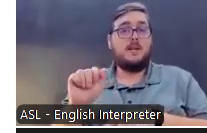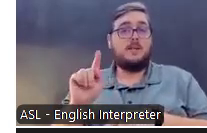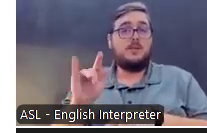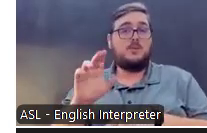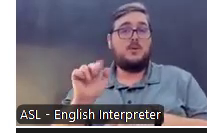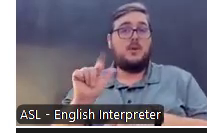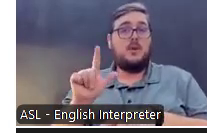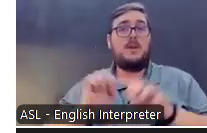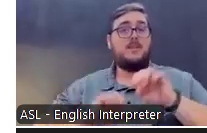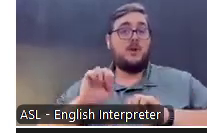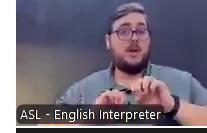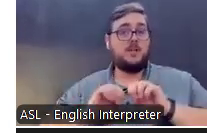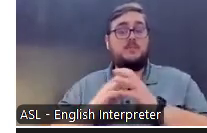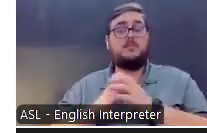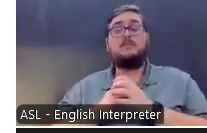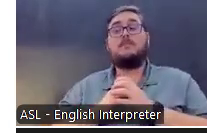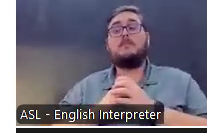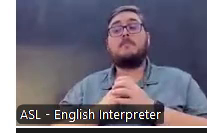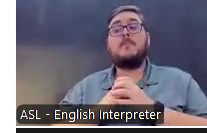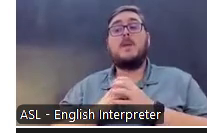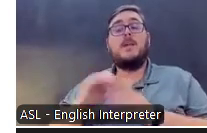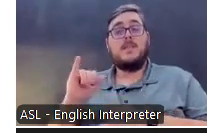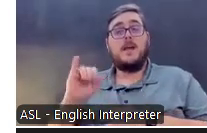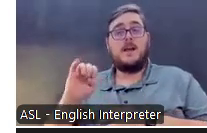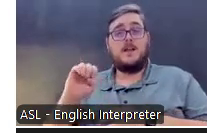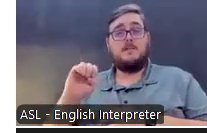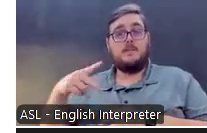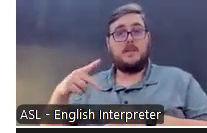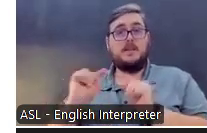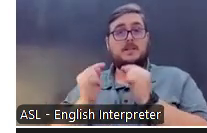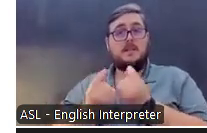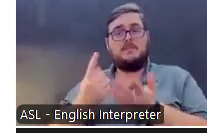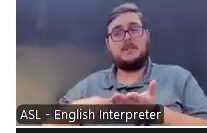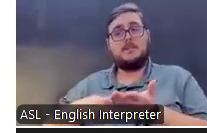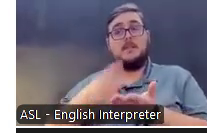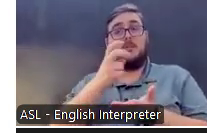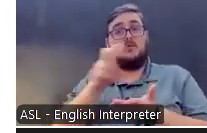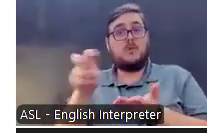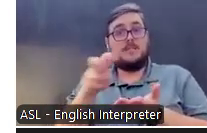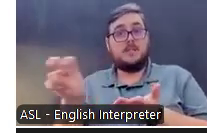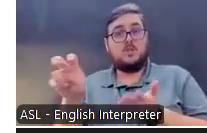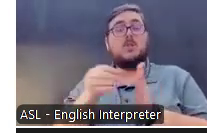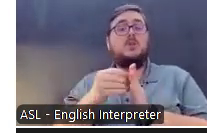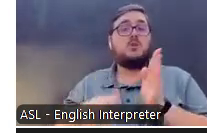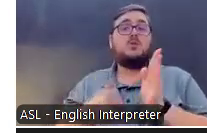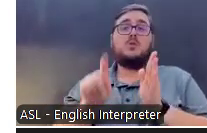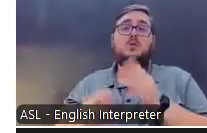When the IEP team is discussing transition, the students should be involved and invited to IEP